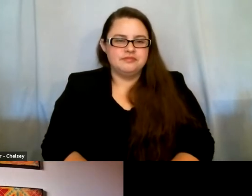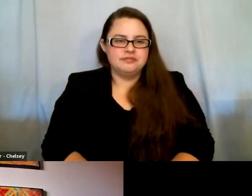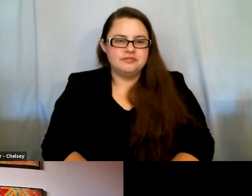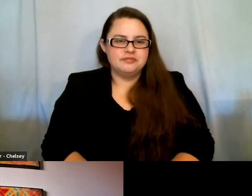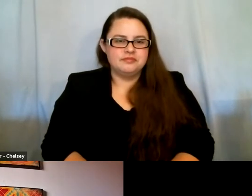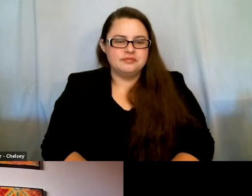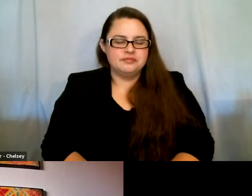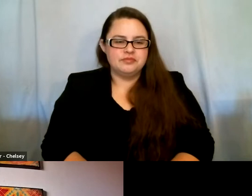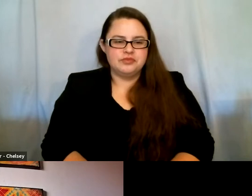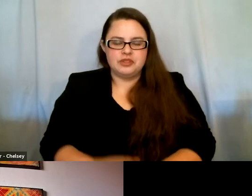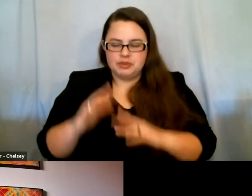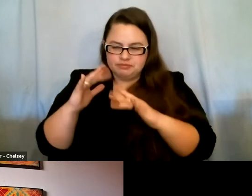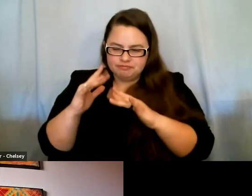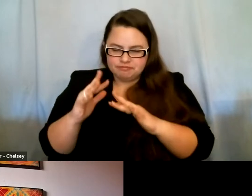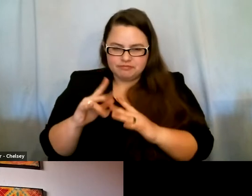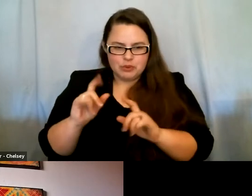So I'm going to go through the questions now.